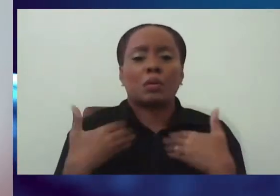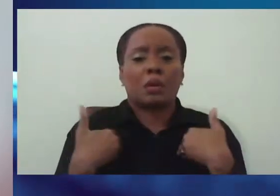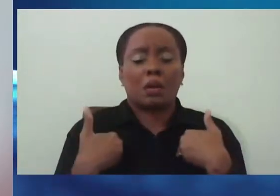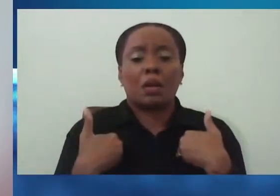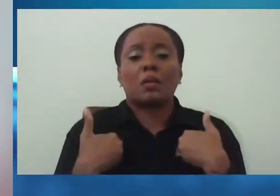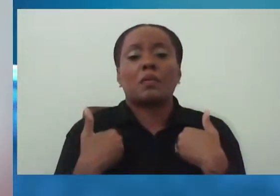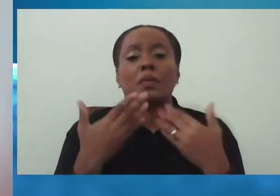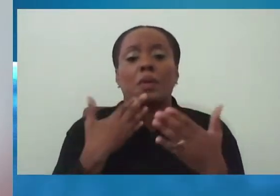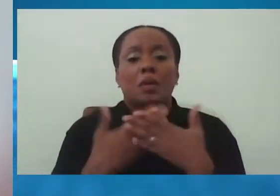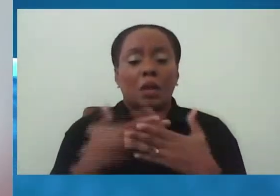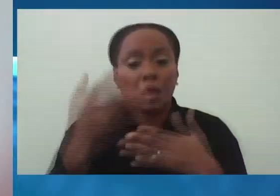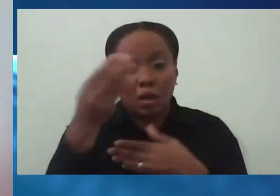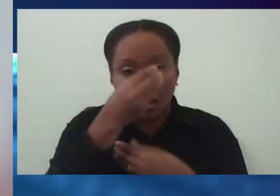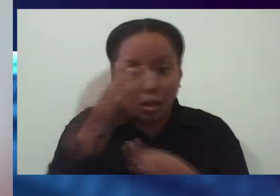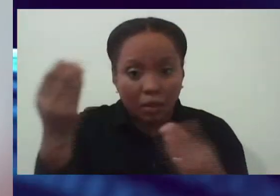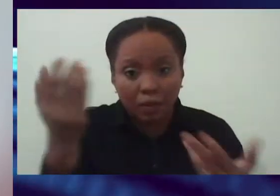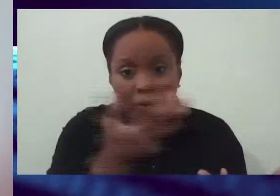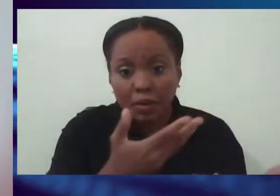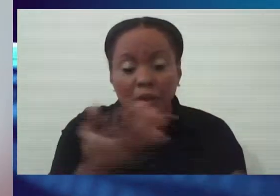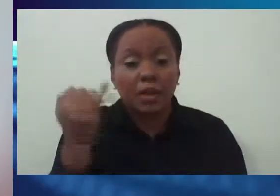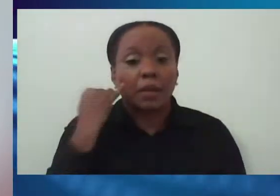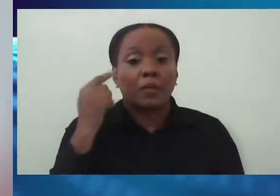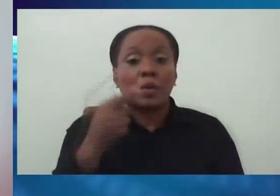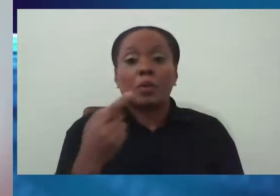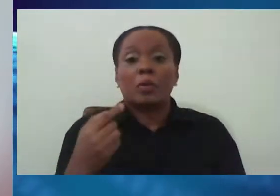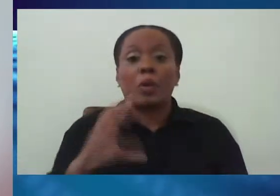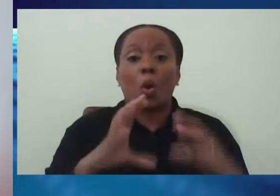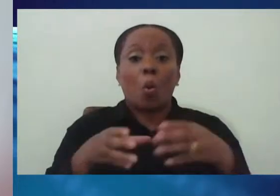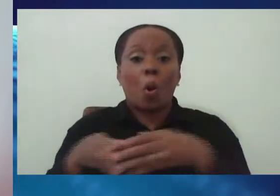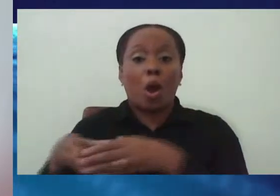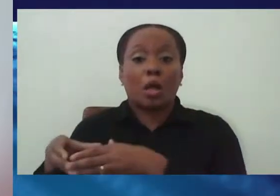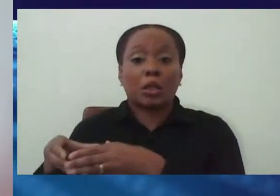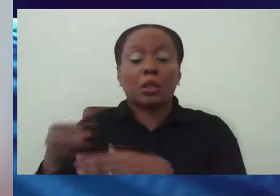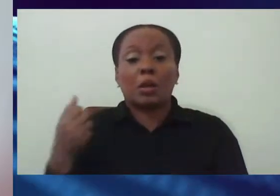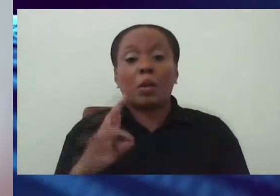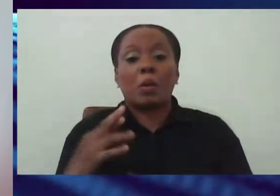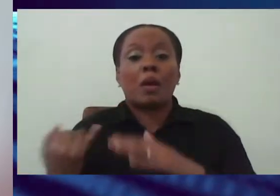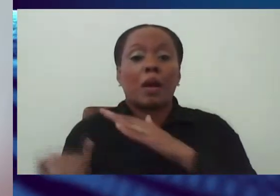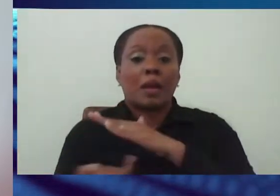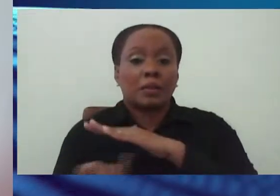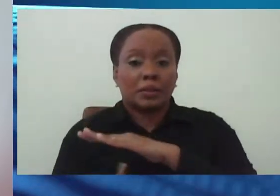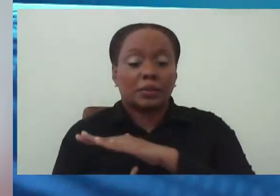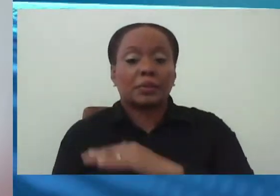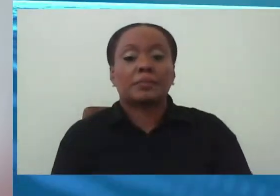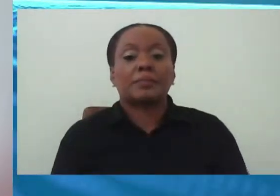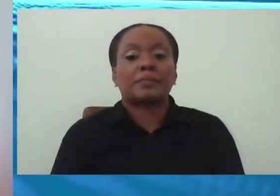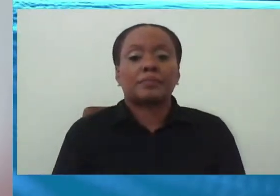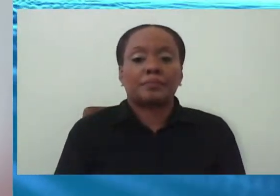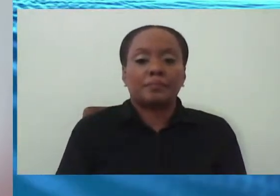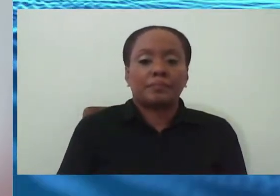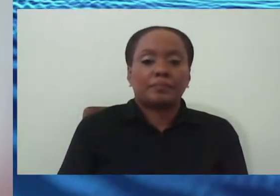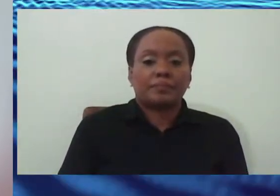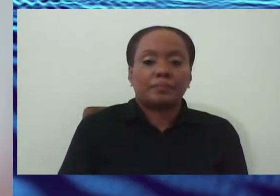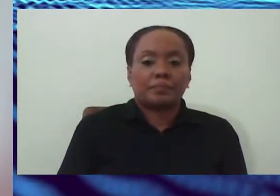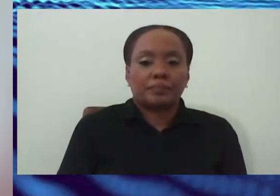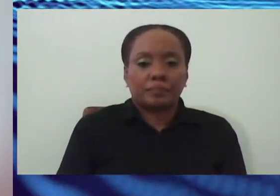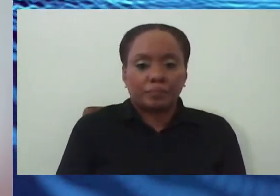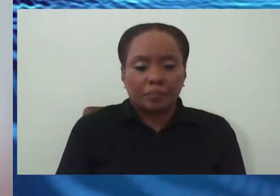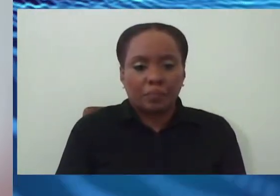isolation and those who've been in quarantine. So I'd want to address the issue of those who've been in isolation